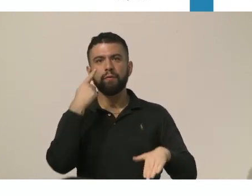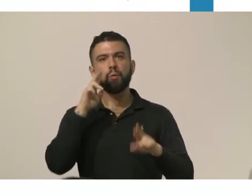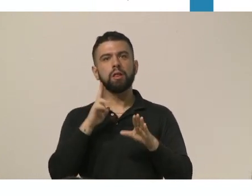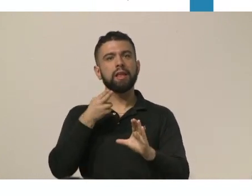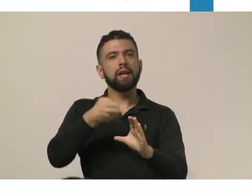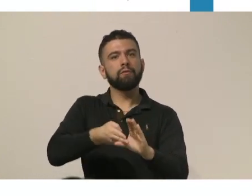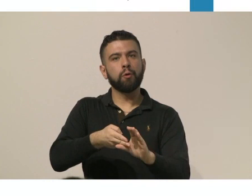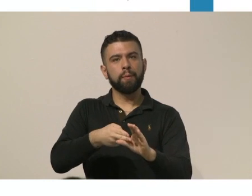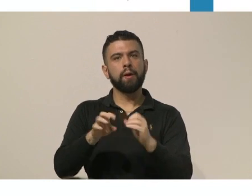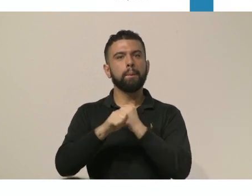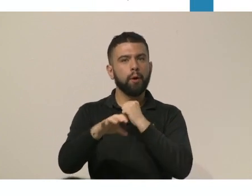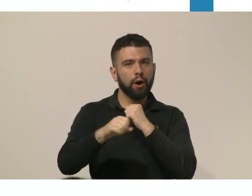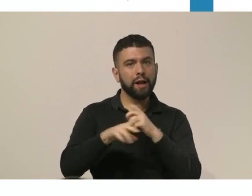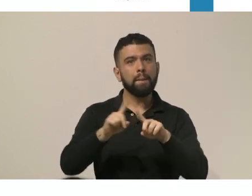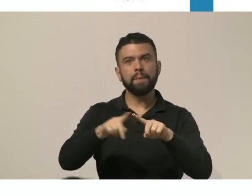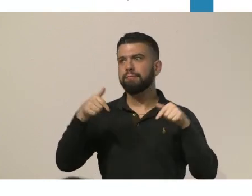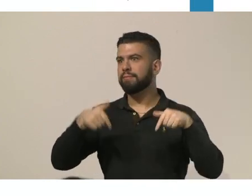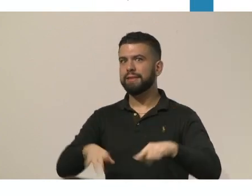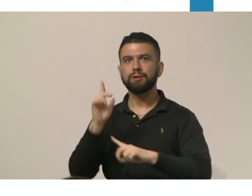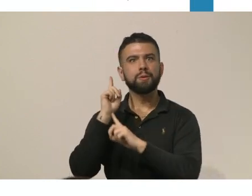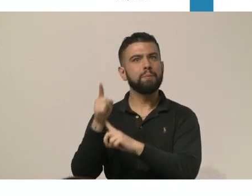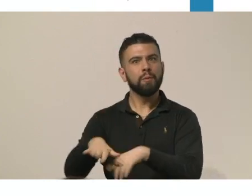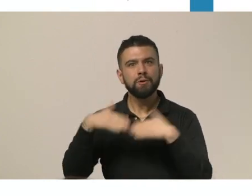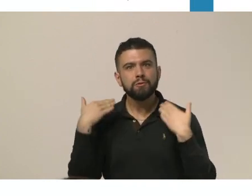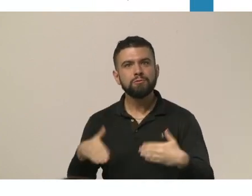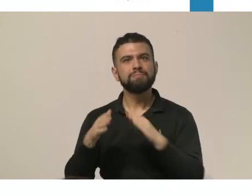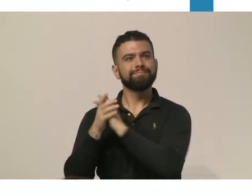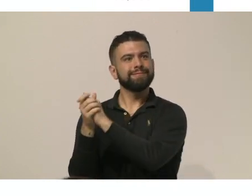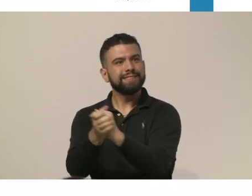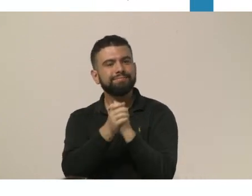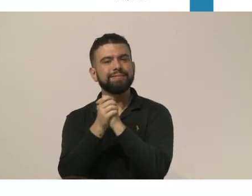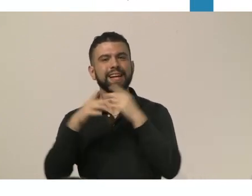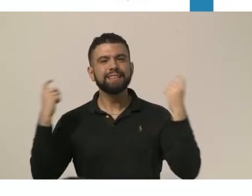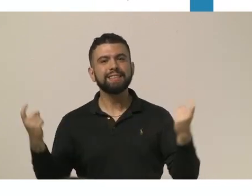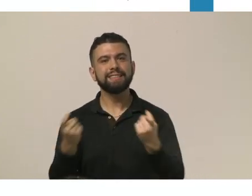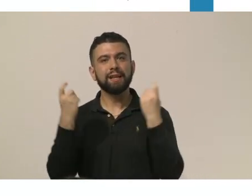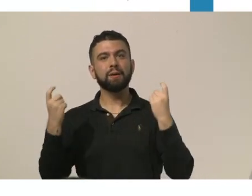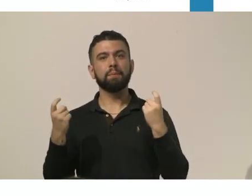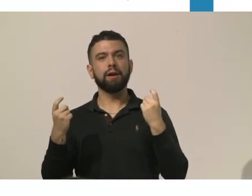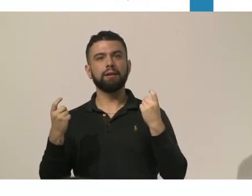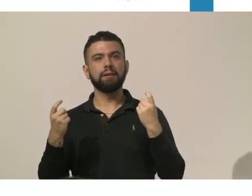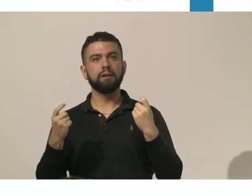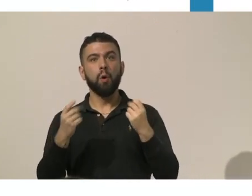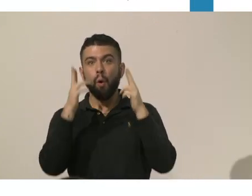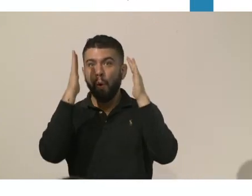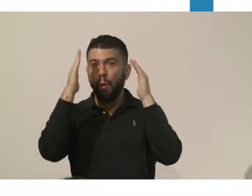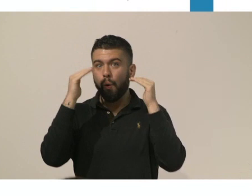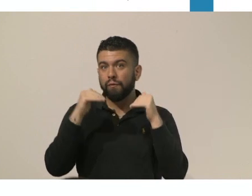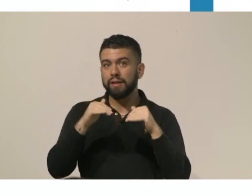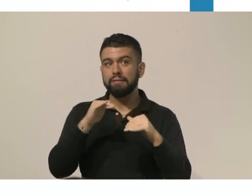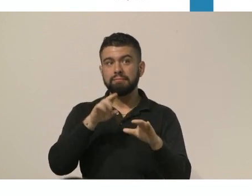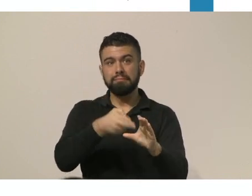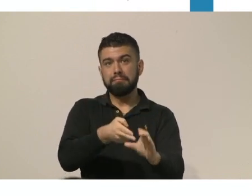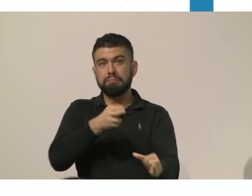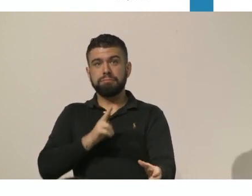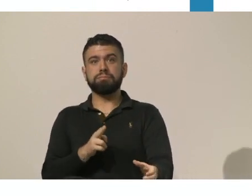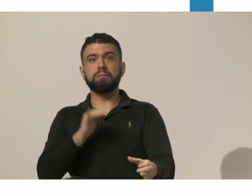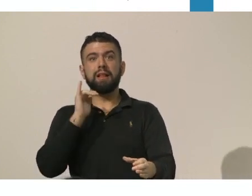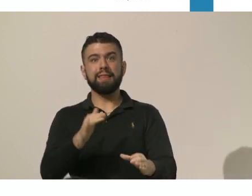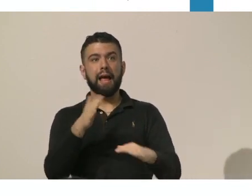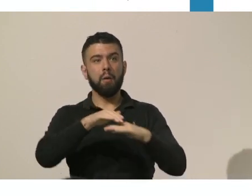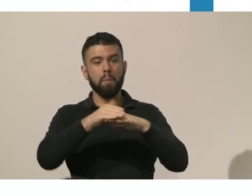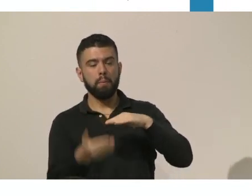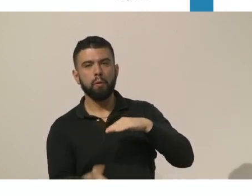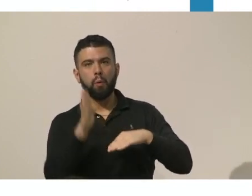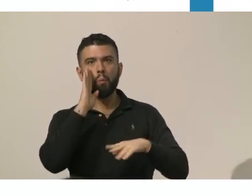I think, really a moment to celebrate the kind of bottoming out of our enrollment, we hope. I am by